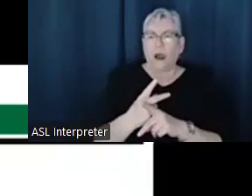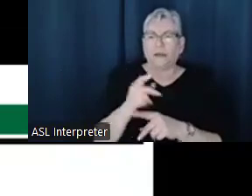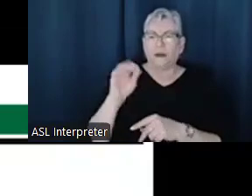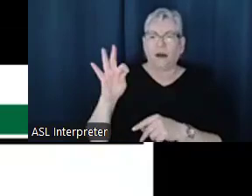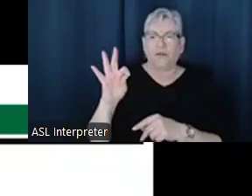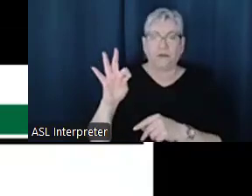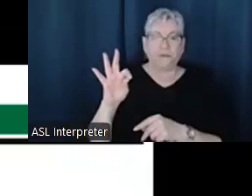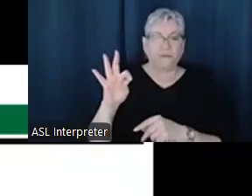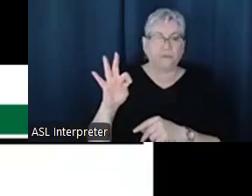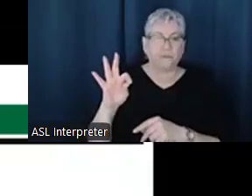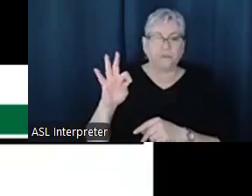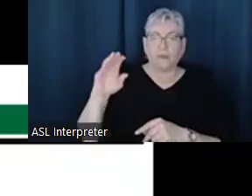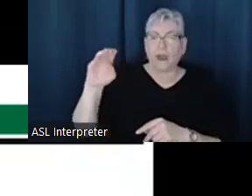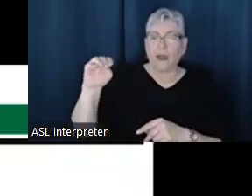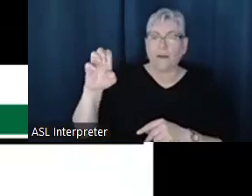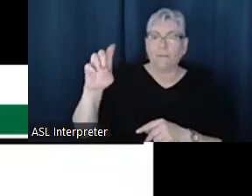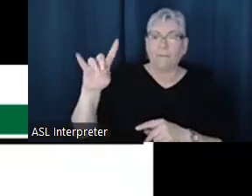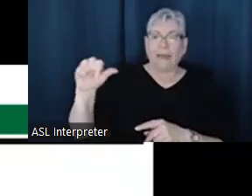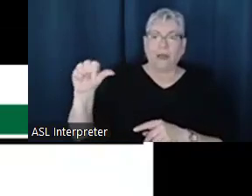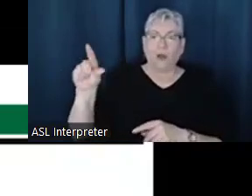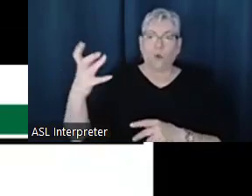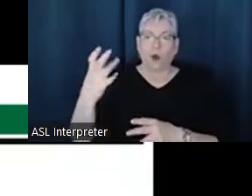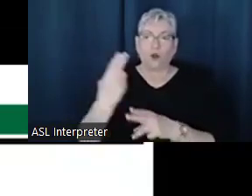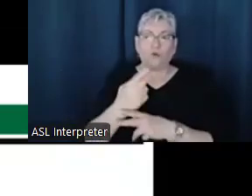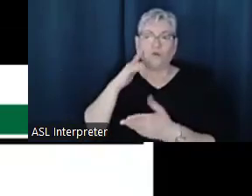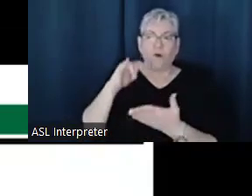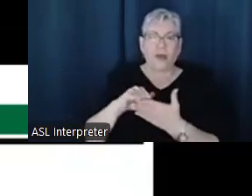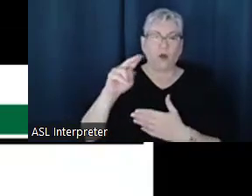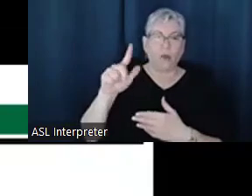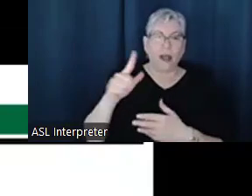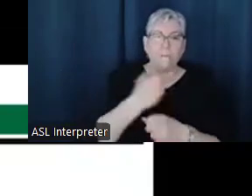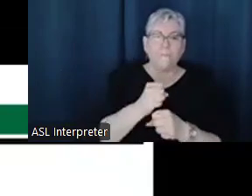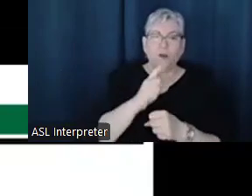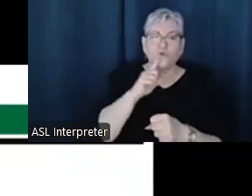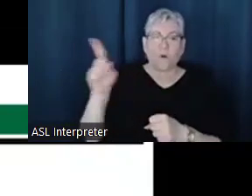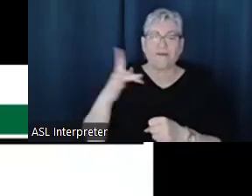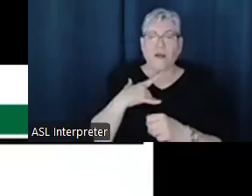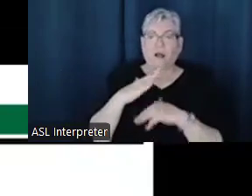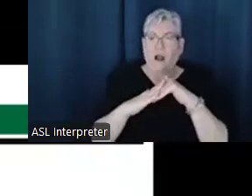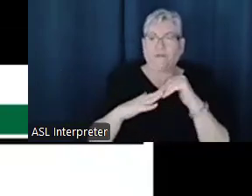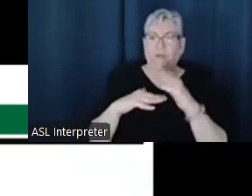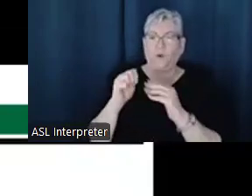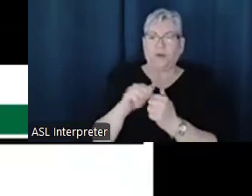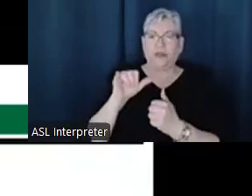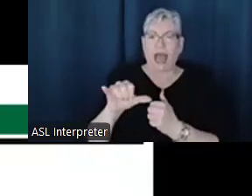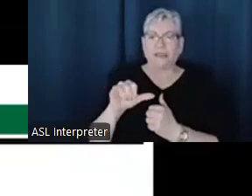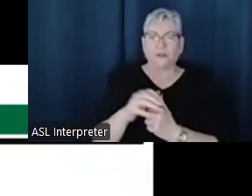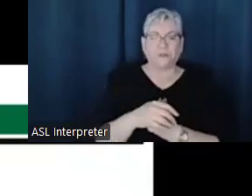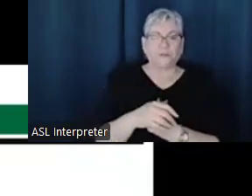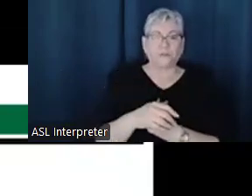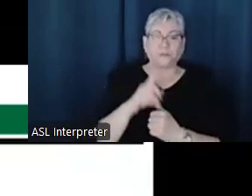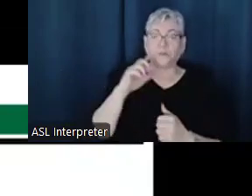media would you like to use for that newsletter, to make sure it's something that they're comfortable with. So that newsletter might not